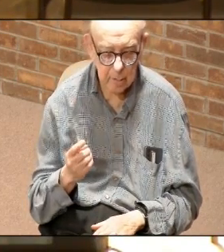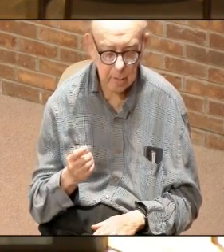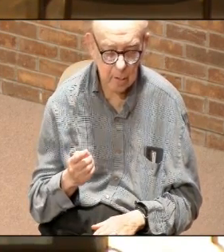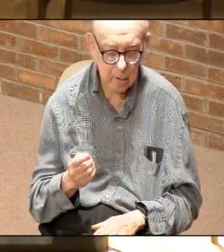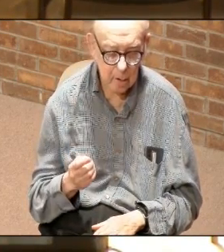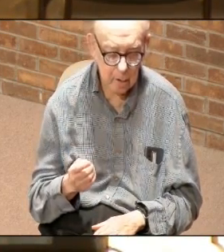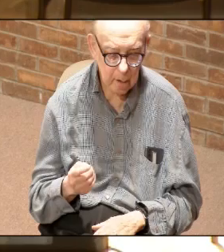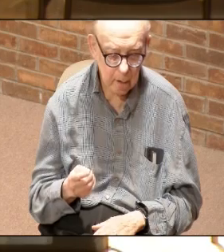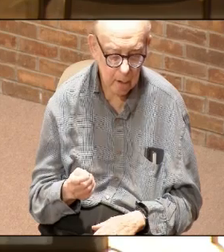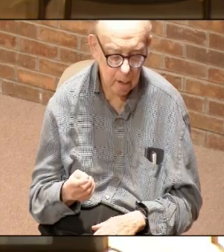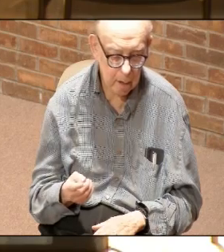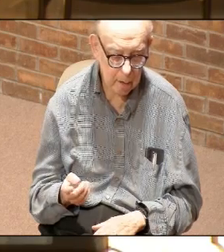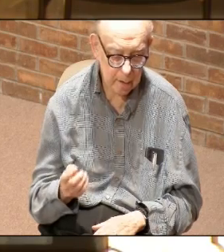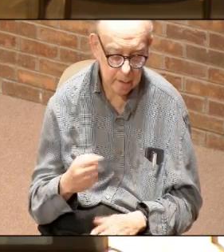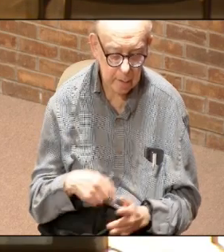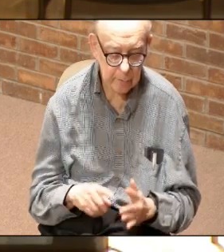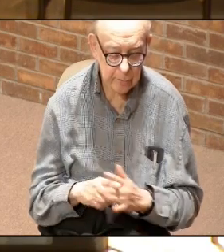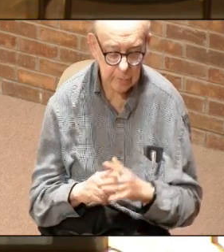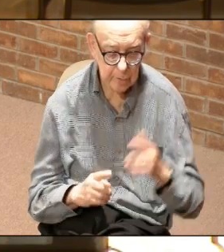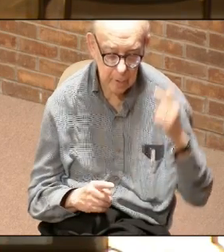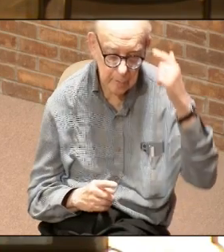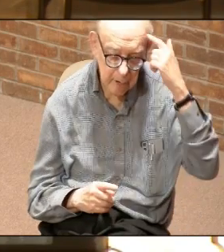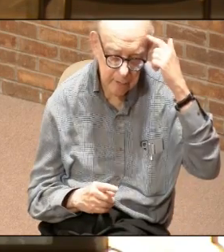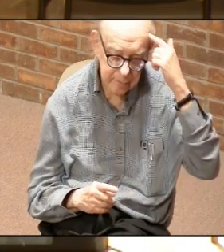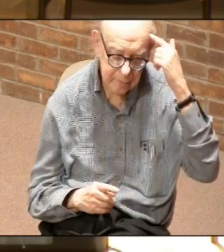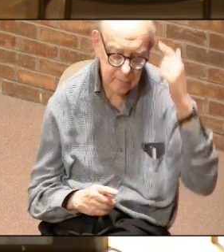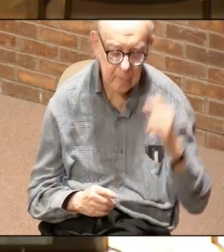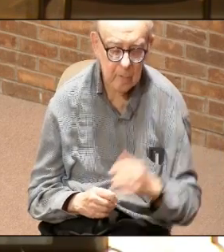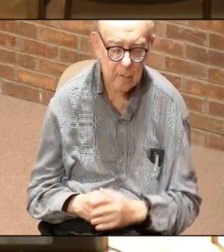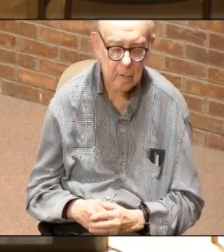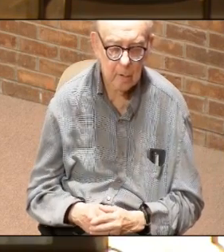And it comes into our minds.